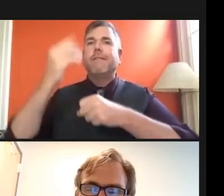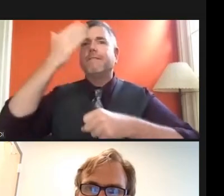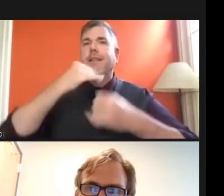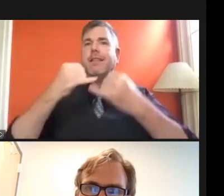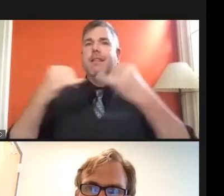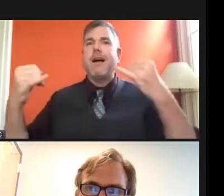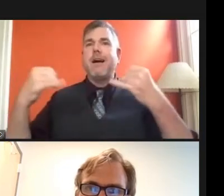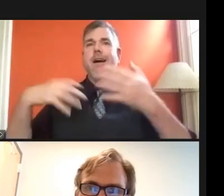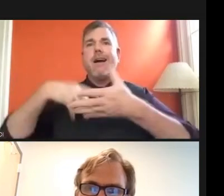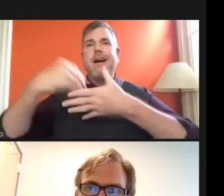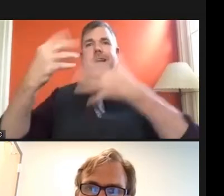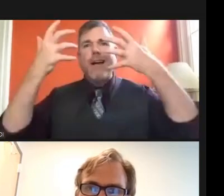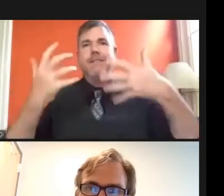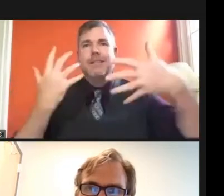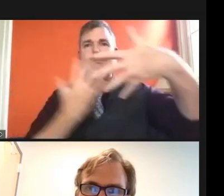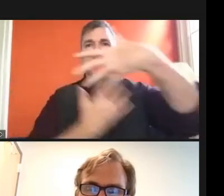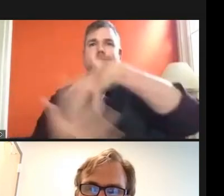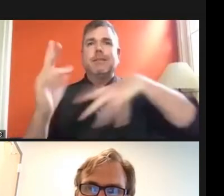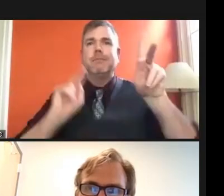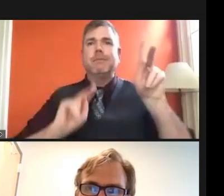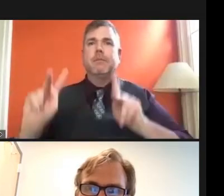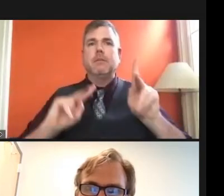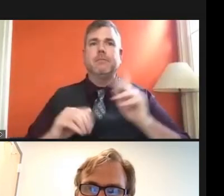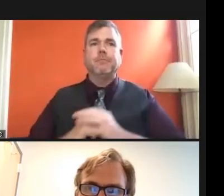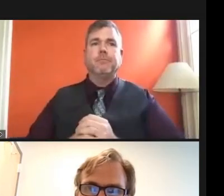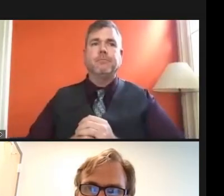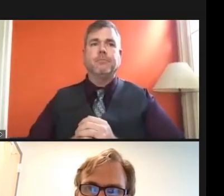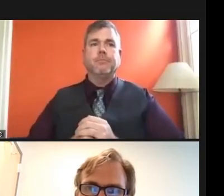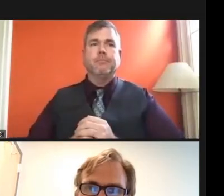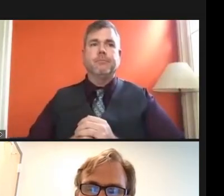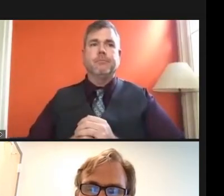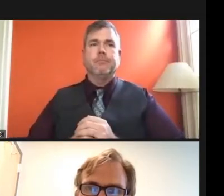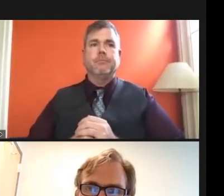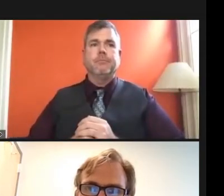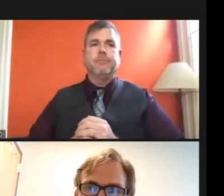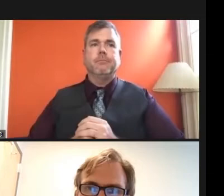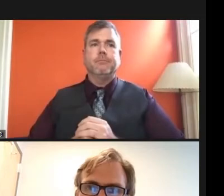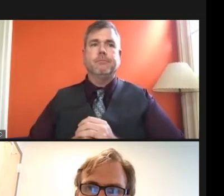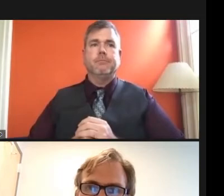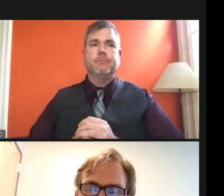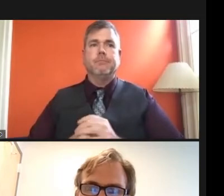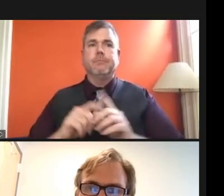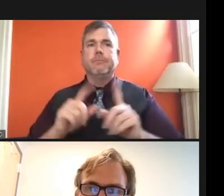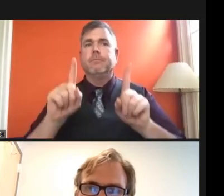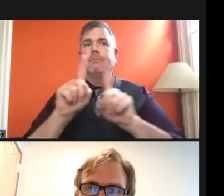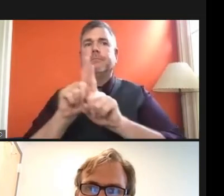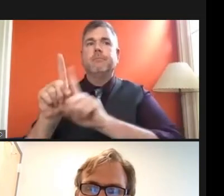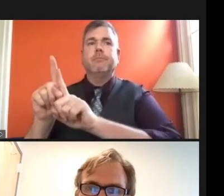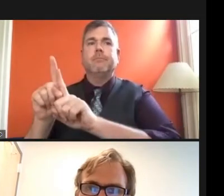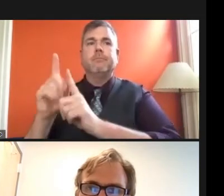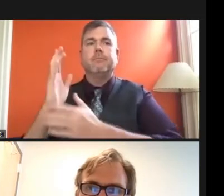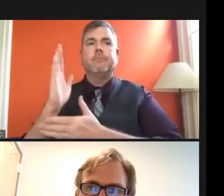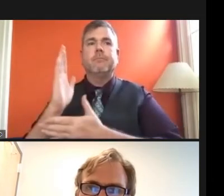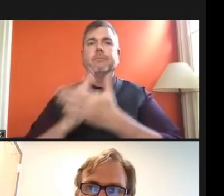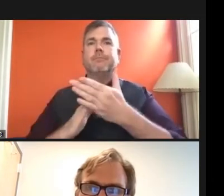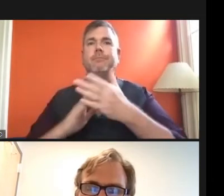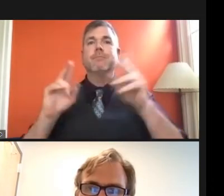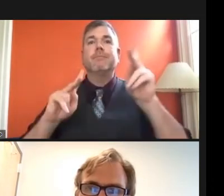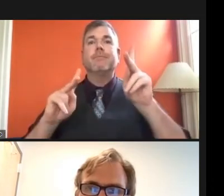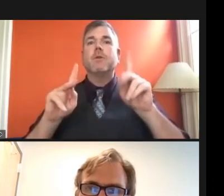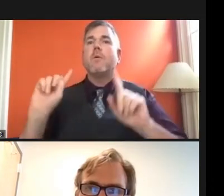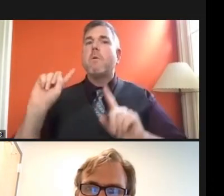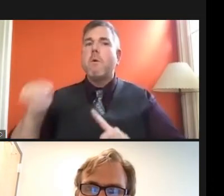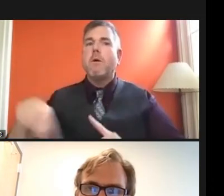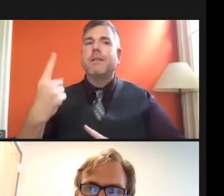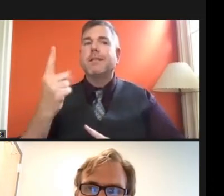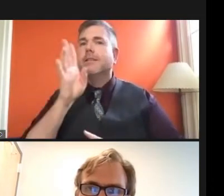speakers. So given this situation, and Angela, this may be a question you want to address coming from the EOC standpoint, can you